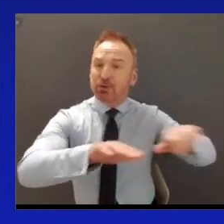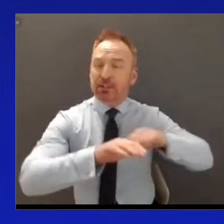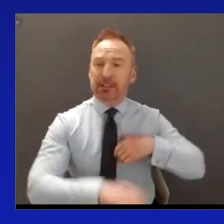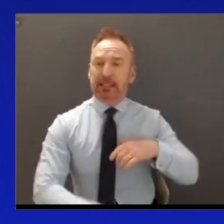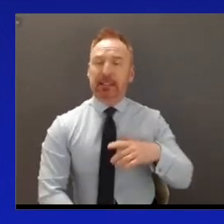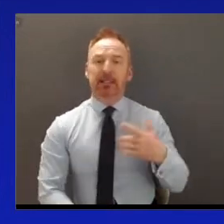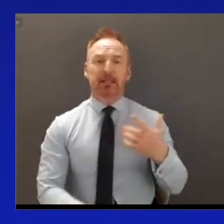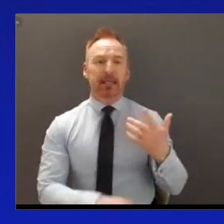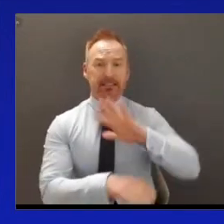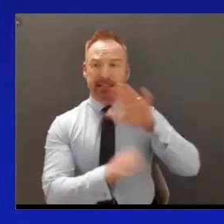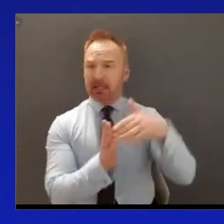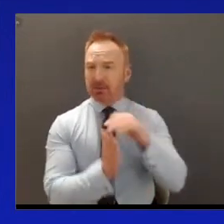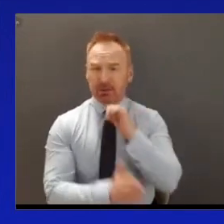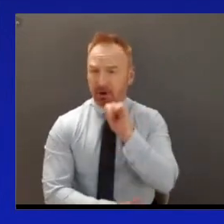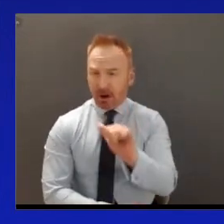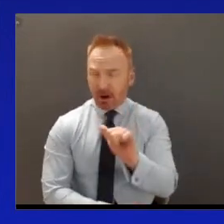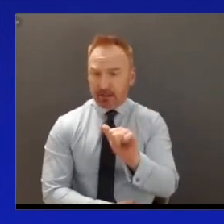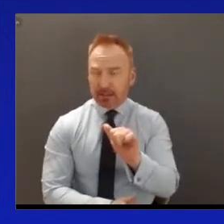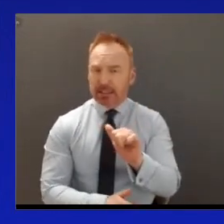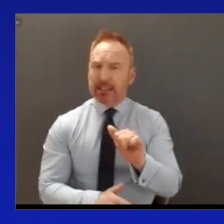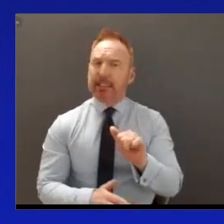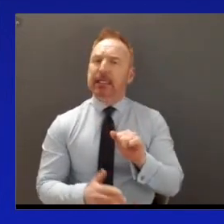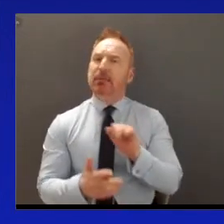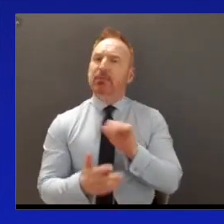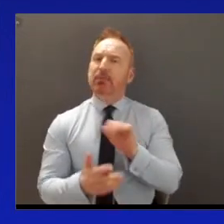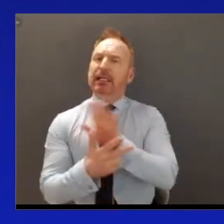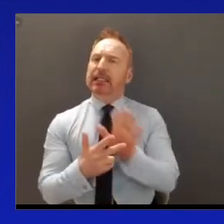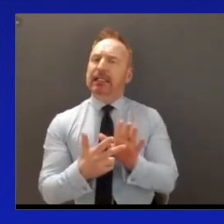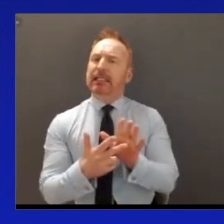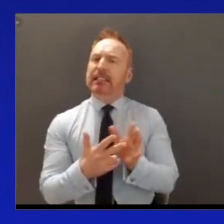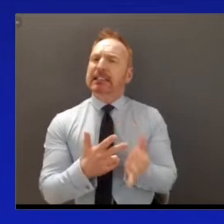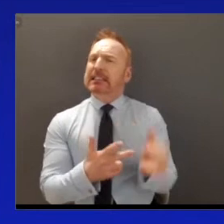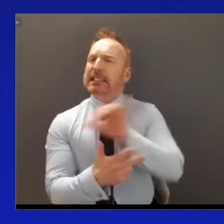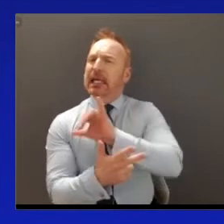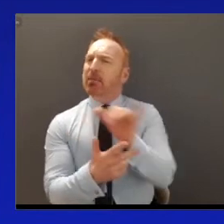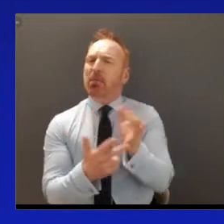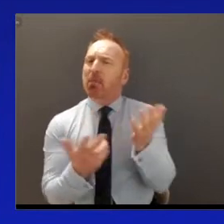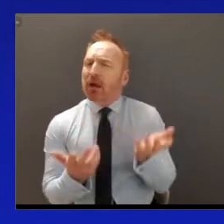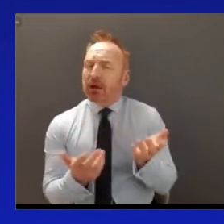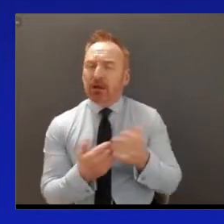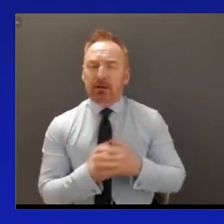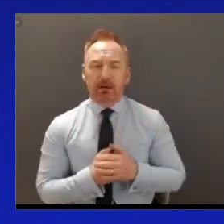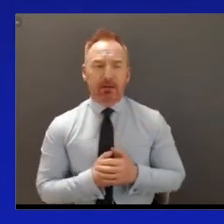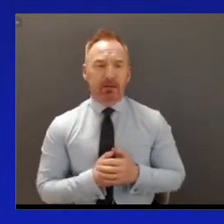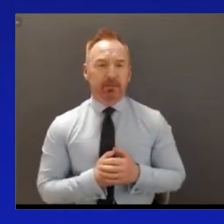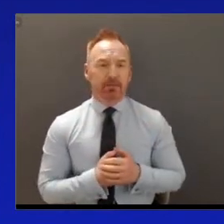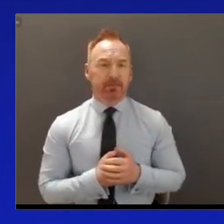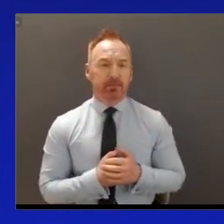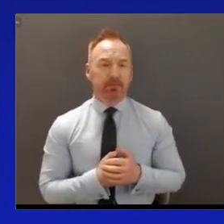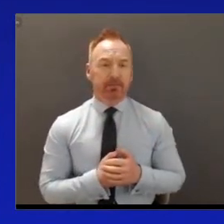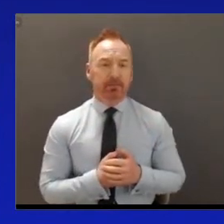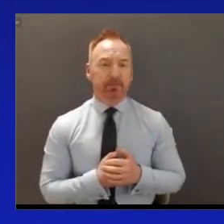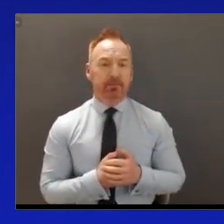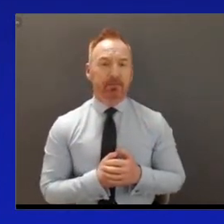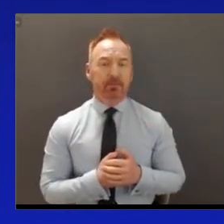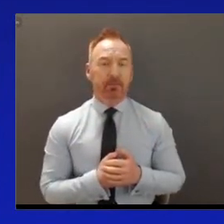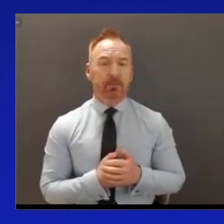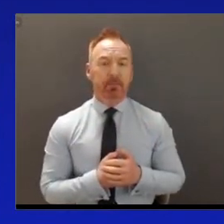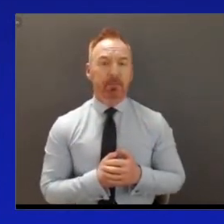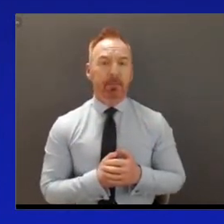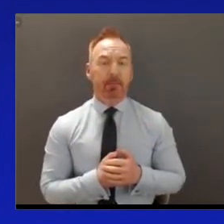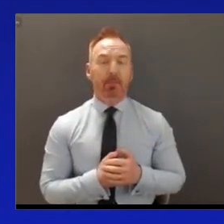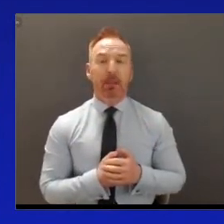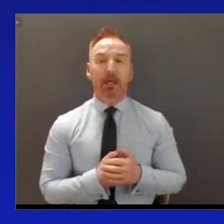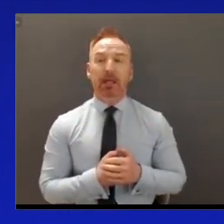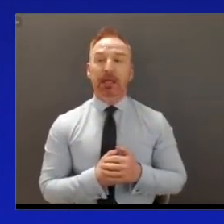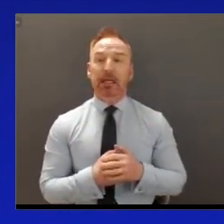So what the common denominator is if the workplace, is not able to separate